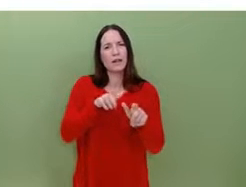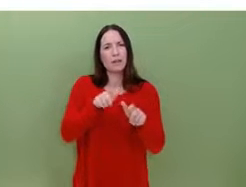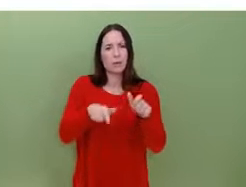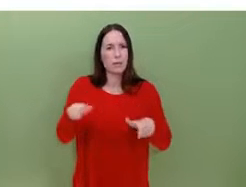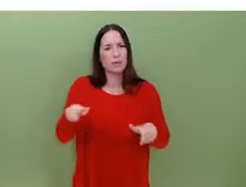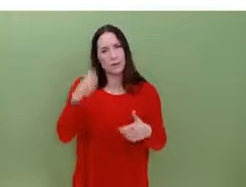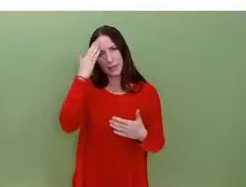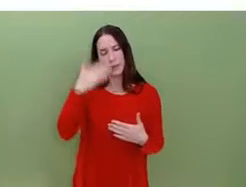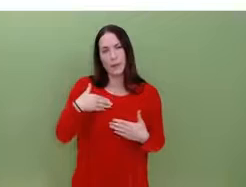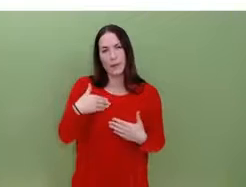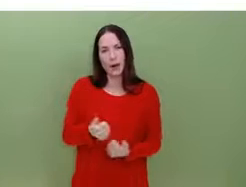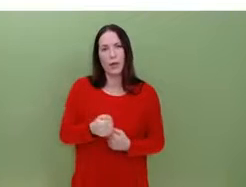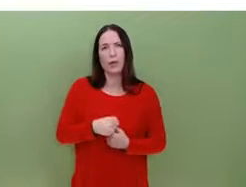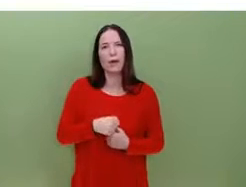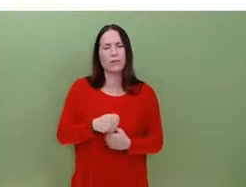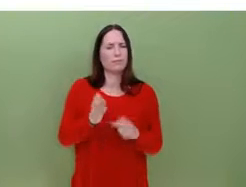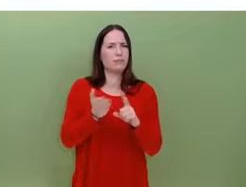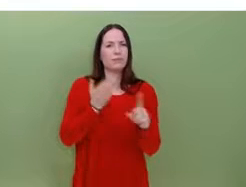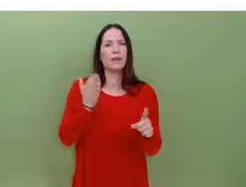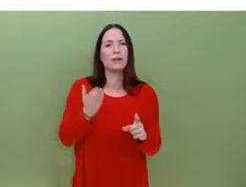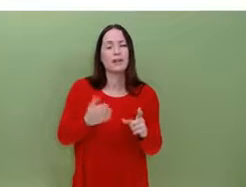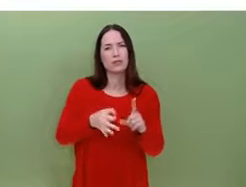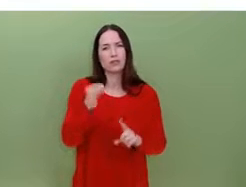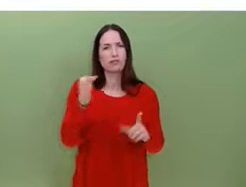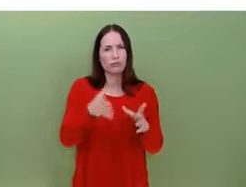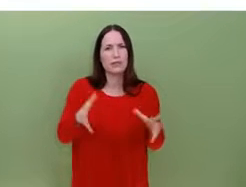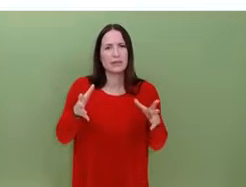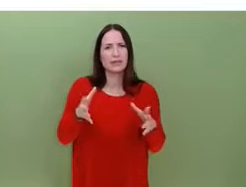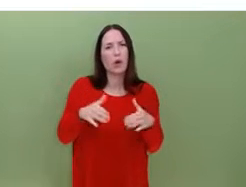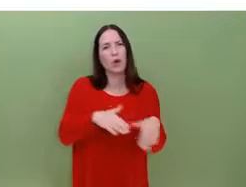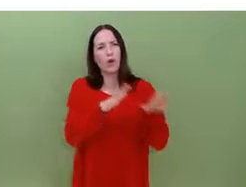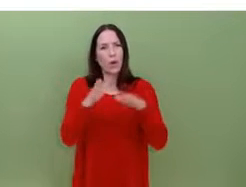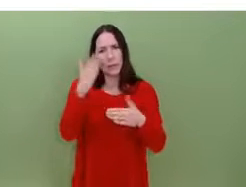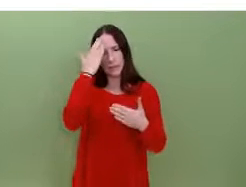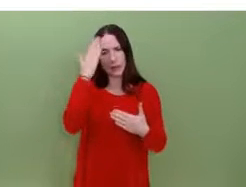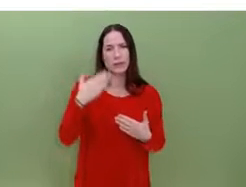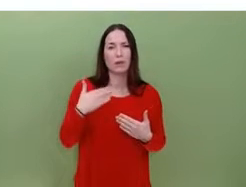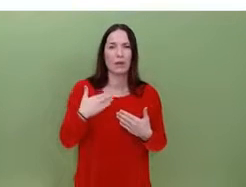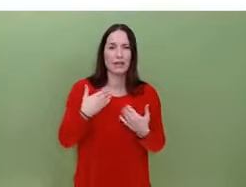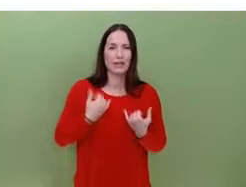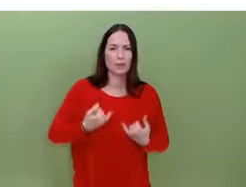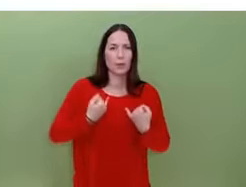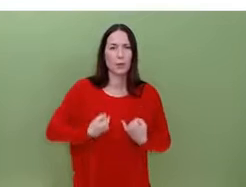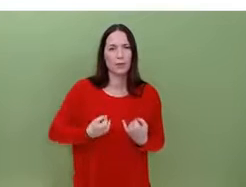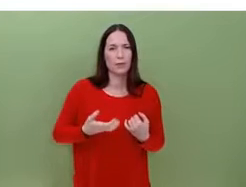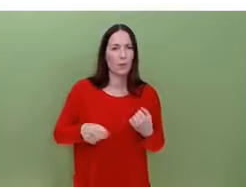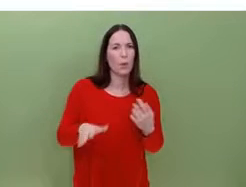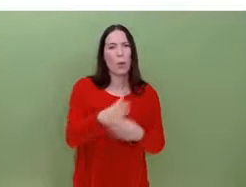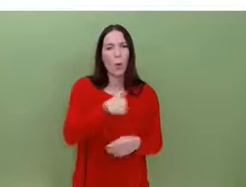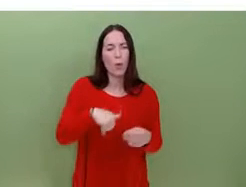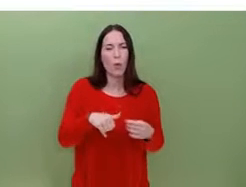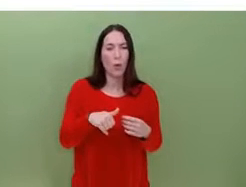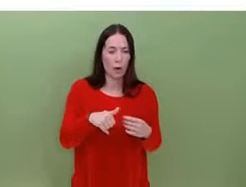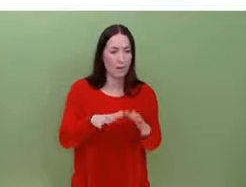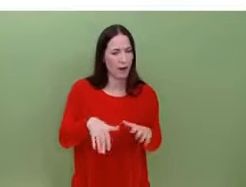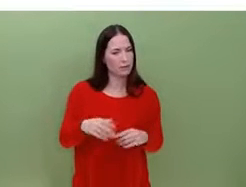in symptoms of common mental disorders in all but 2 of these 28 studies.